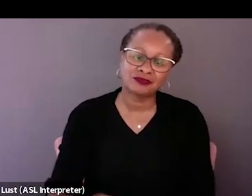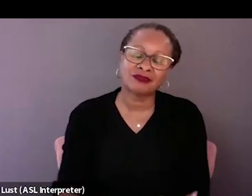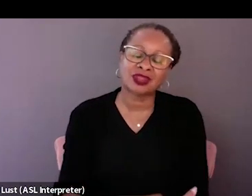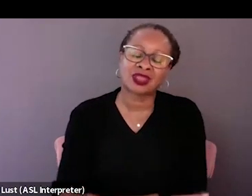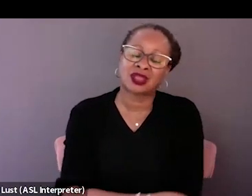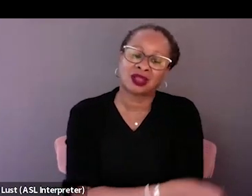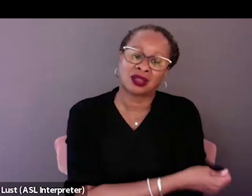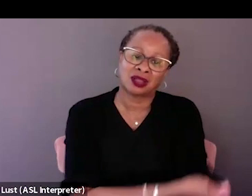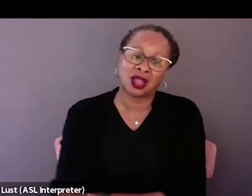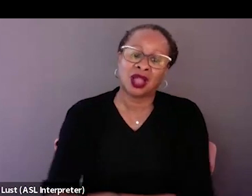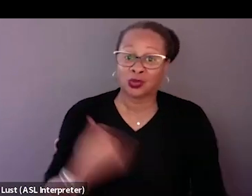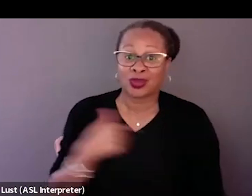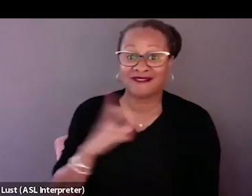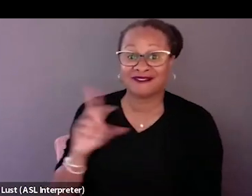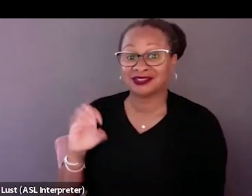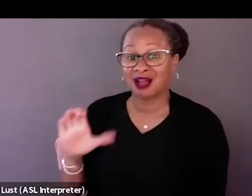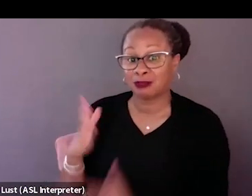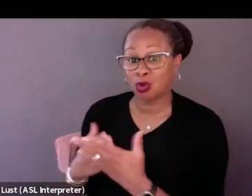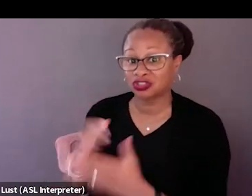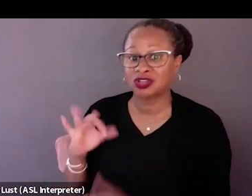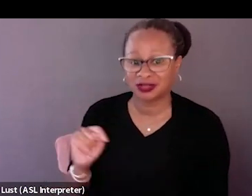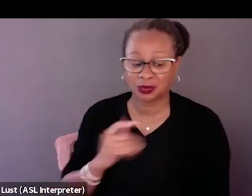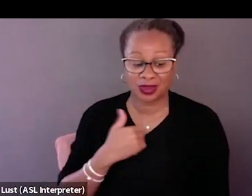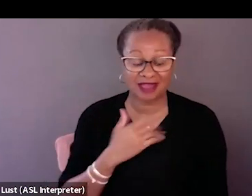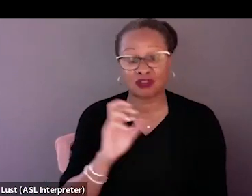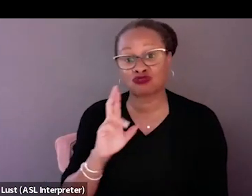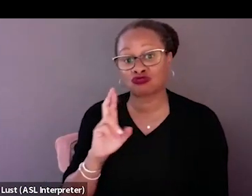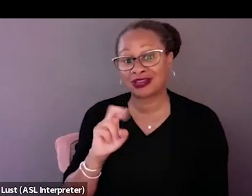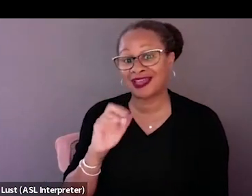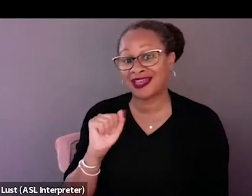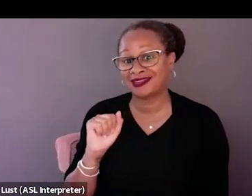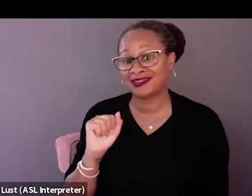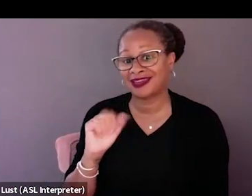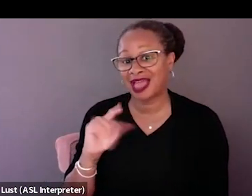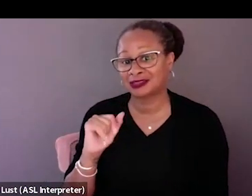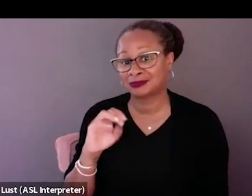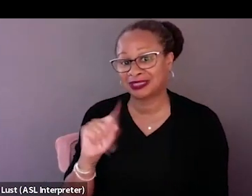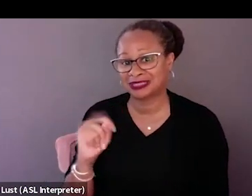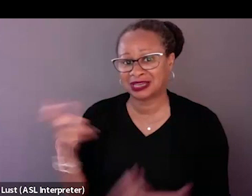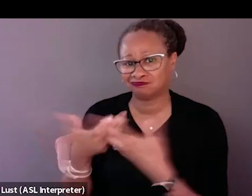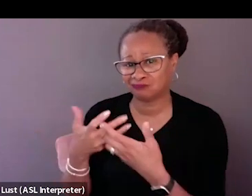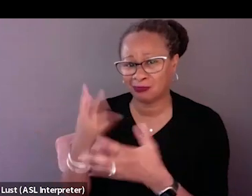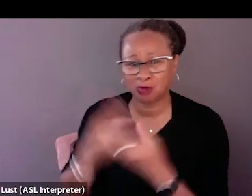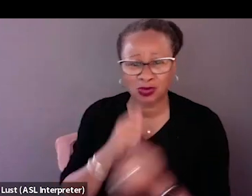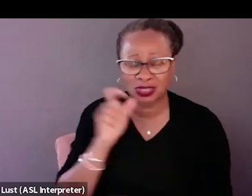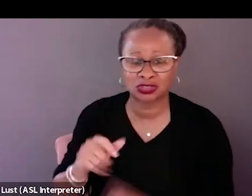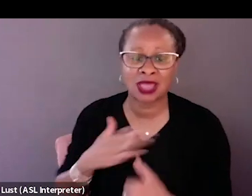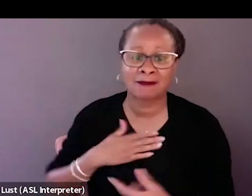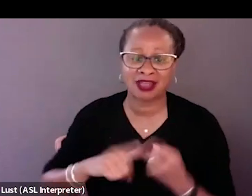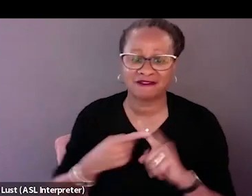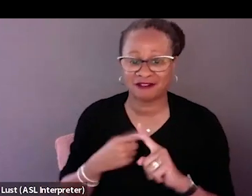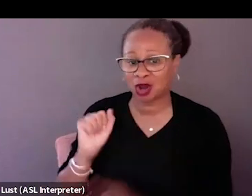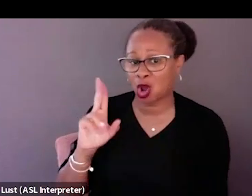this, you know, the reenactments and the sort of the fusion of these things was, we weren't exactly sure. But my friend Austin recommended